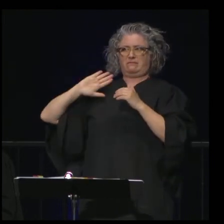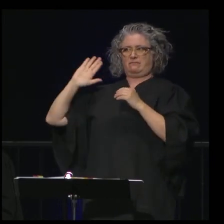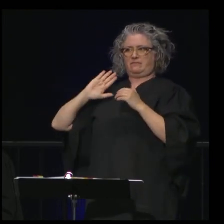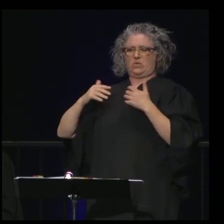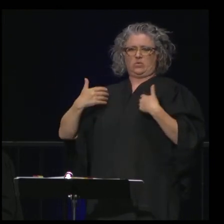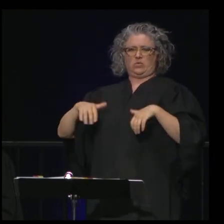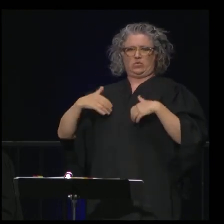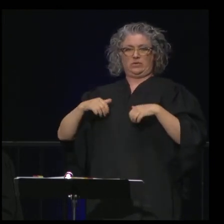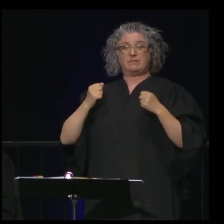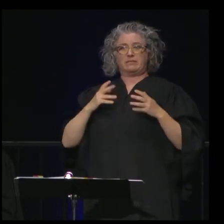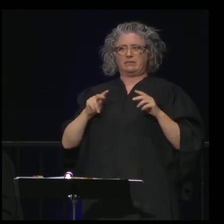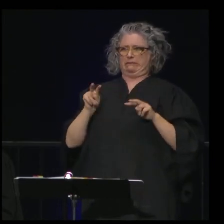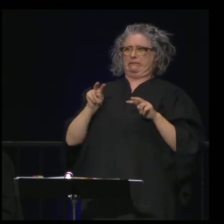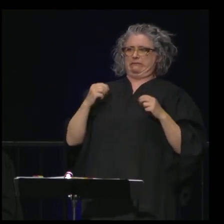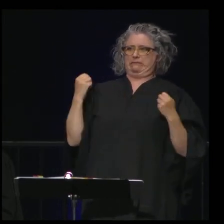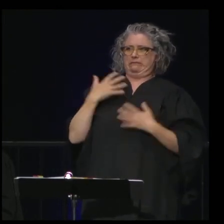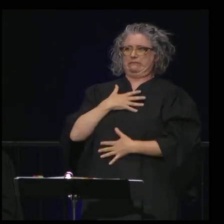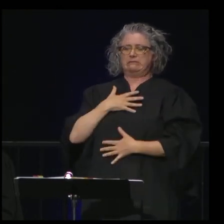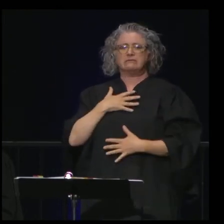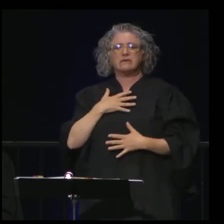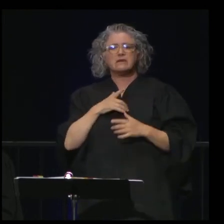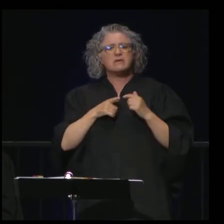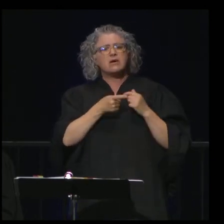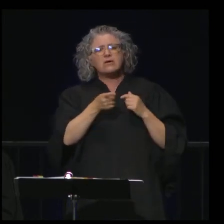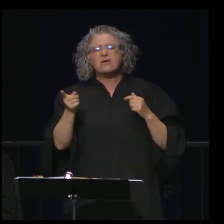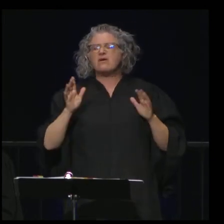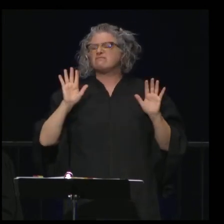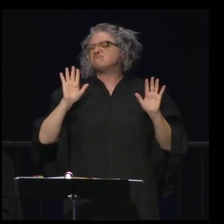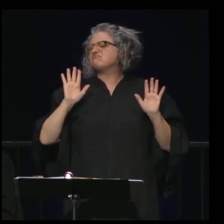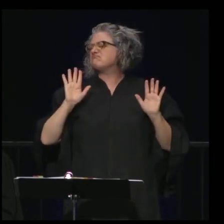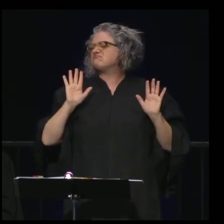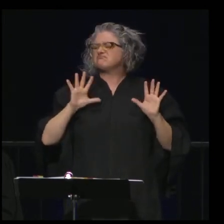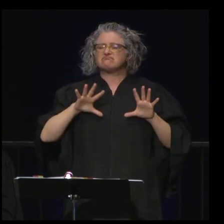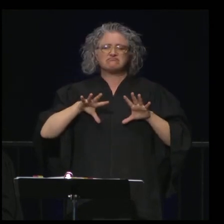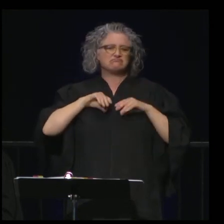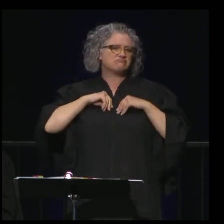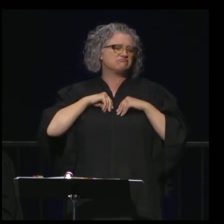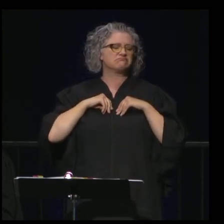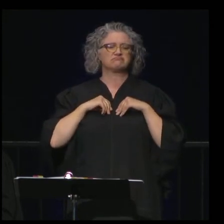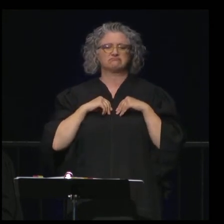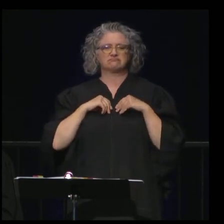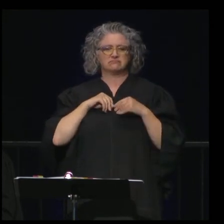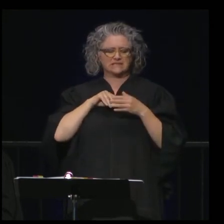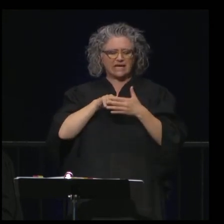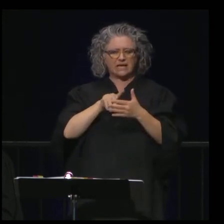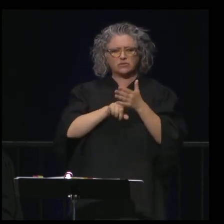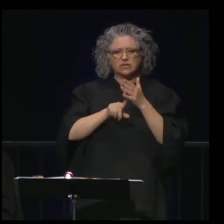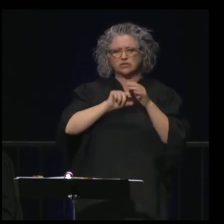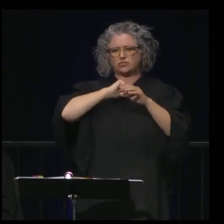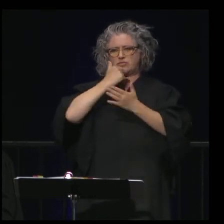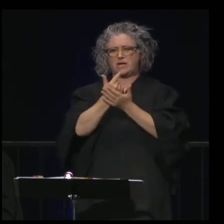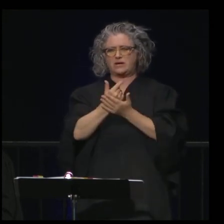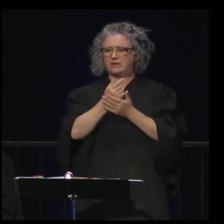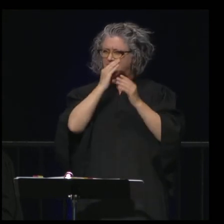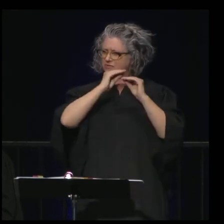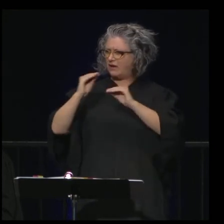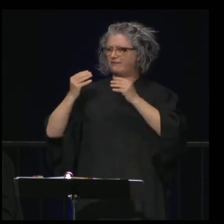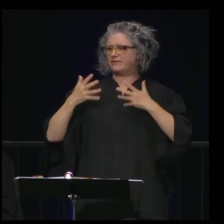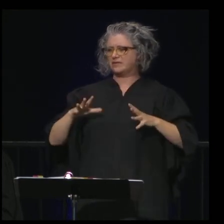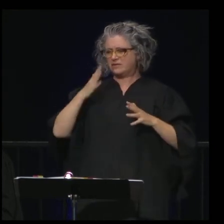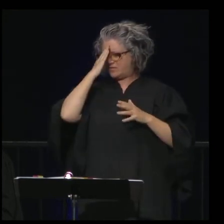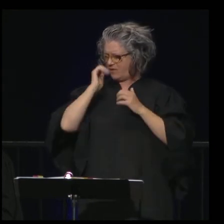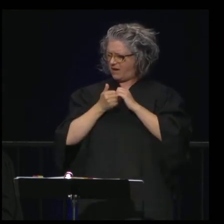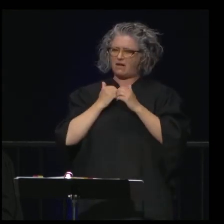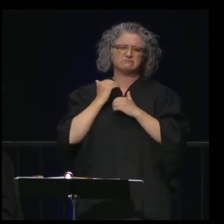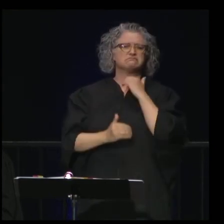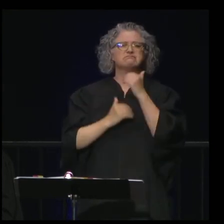This frightens a lot of people, but it should never frighten you. Your studies have taught you how to forge ahead no matter